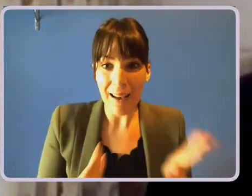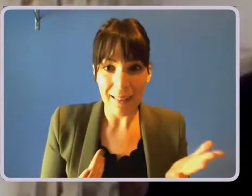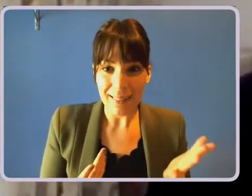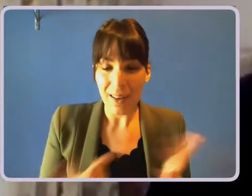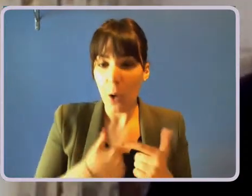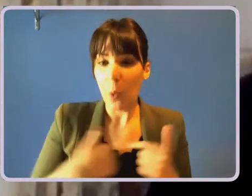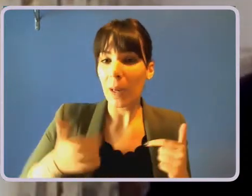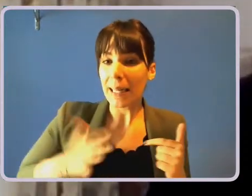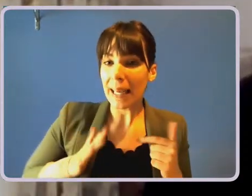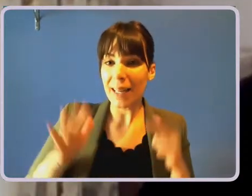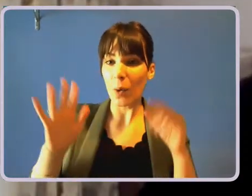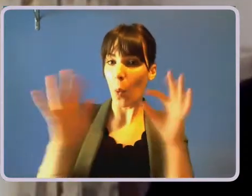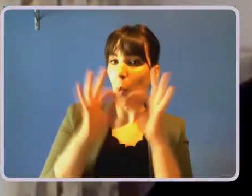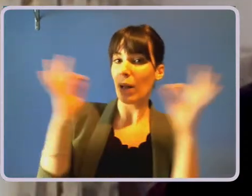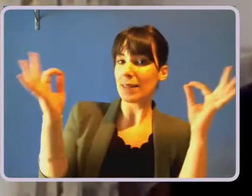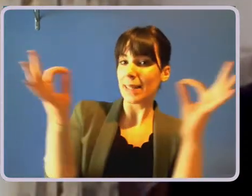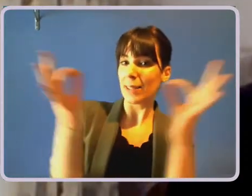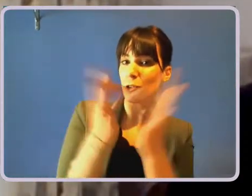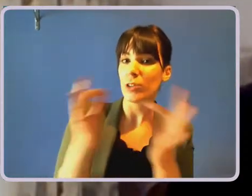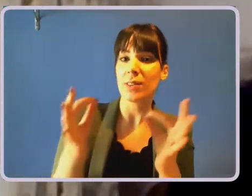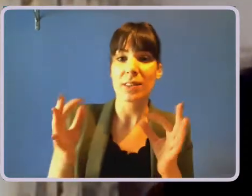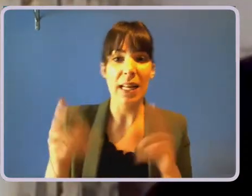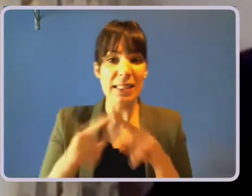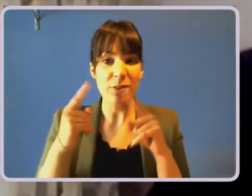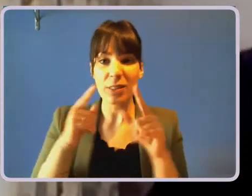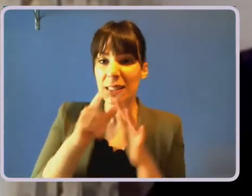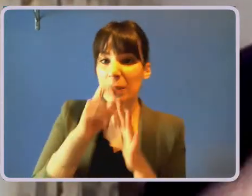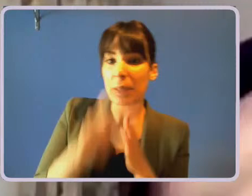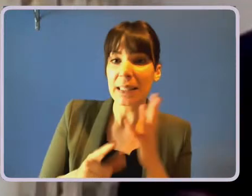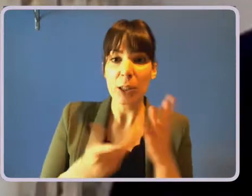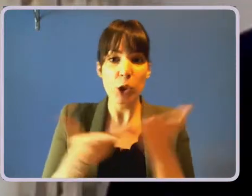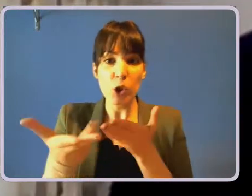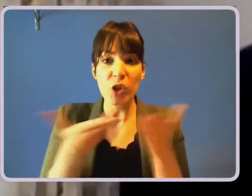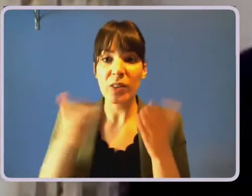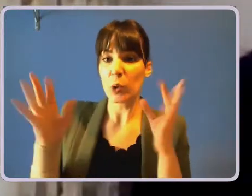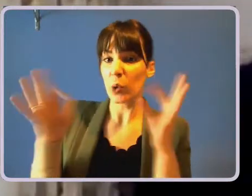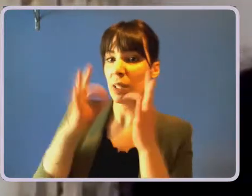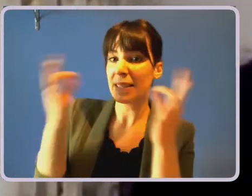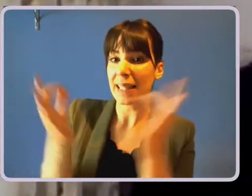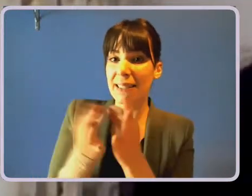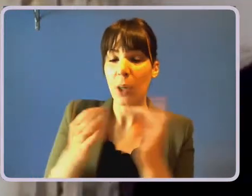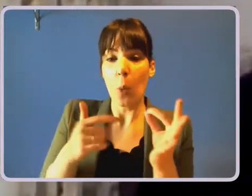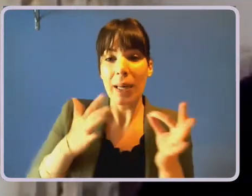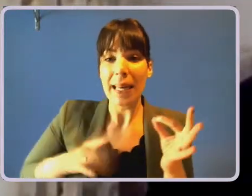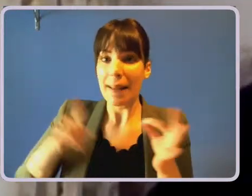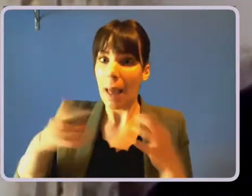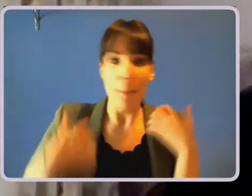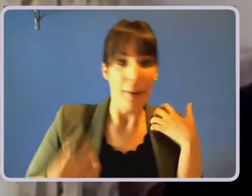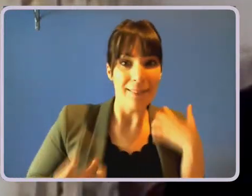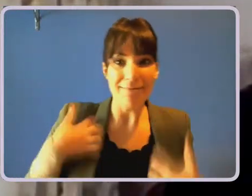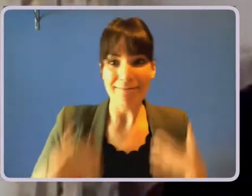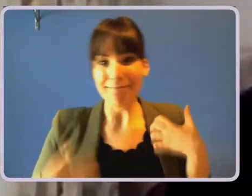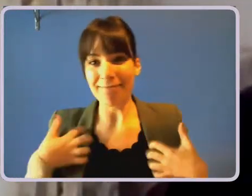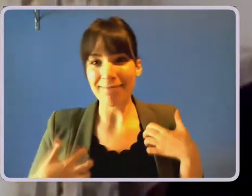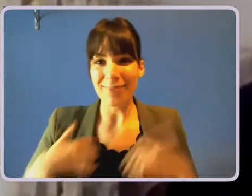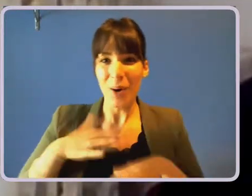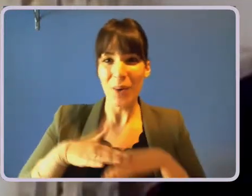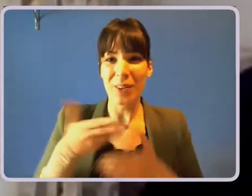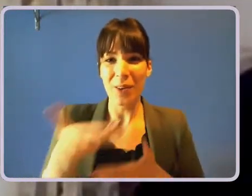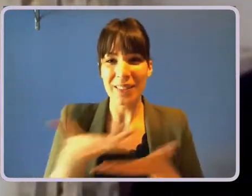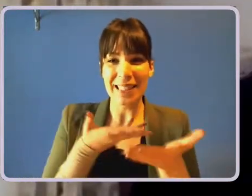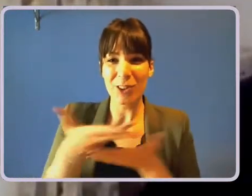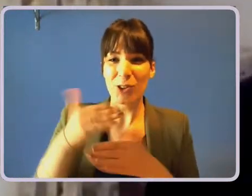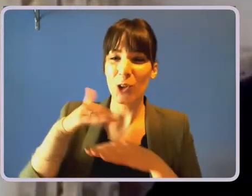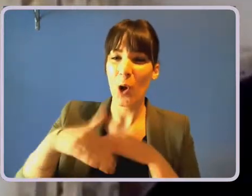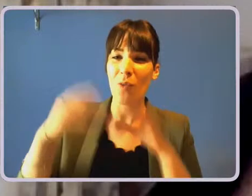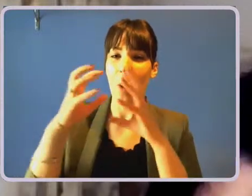organisations, all our disability service organisations on board and enthused about conversations around bushfire. So I